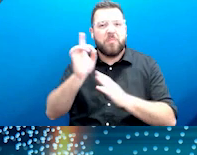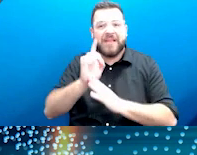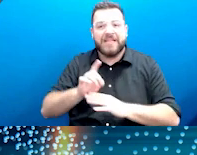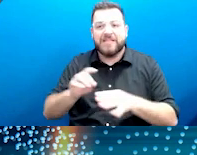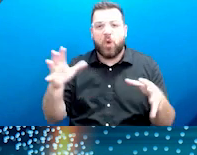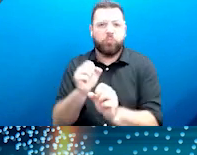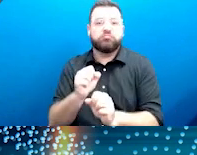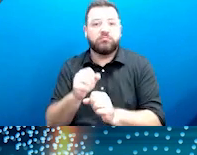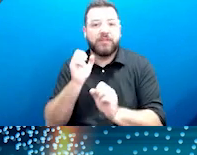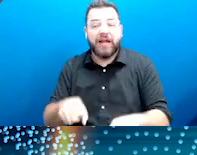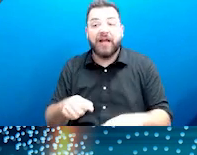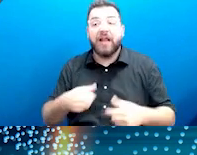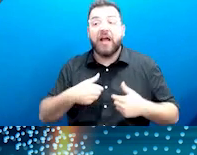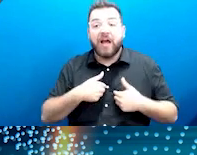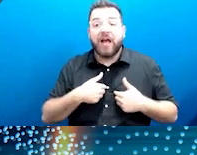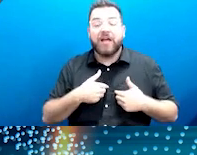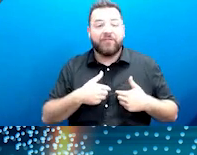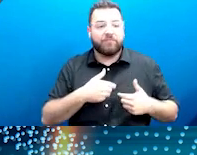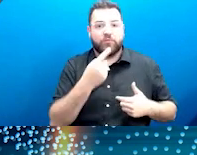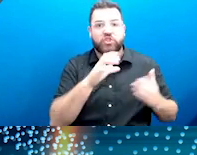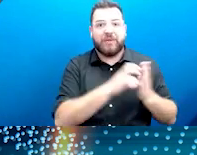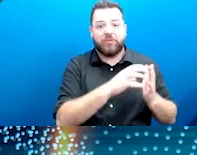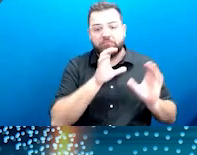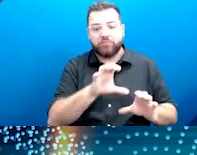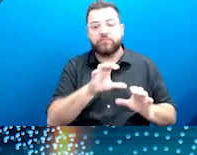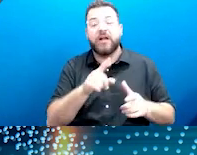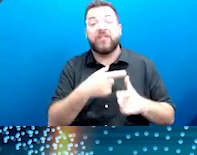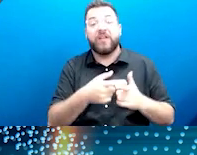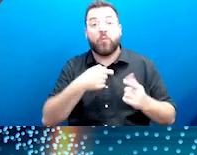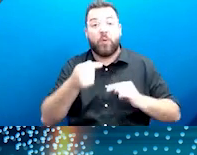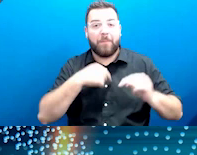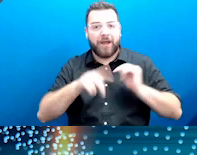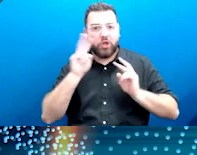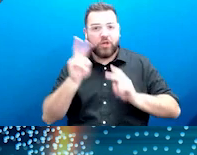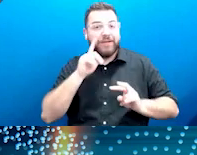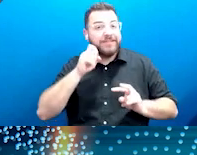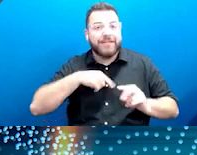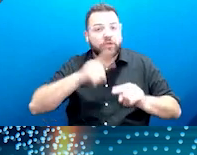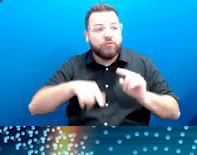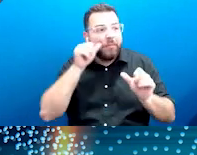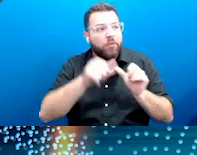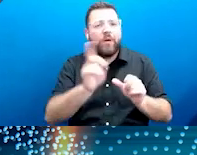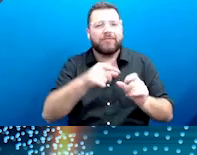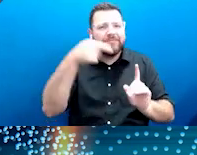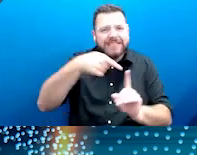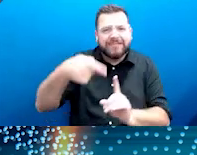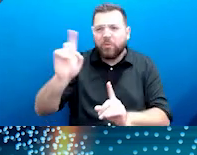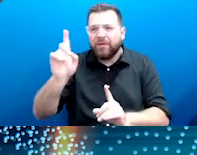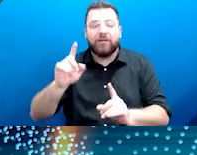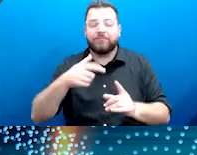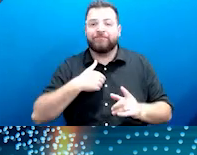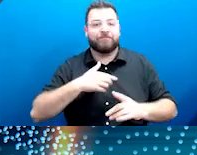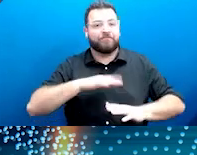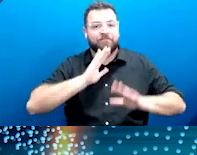greatest. I plugged a chapter into something, and when I went back, because I could not remember where these specific places were, and I get really frustrated, but this I was